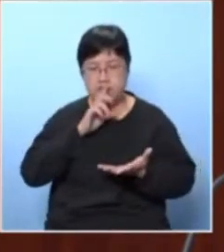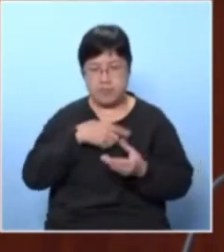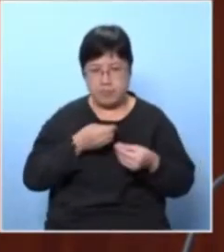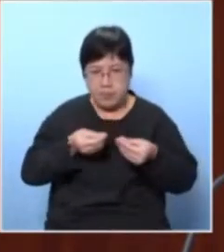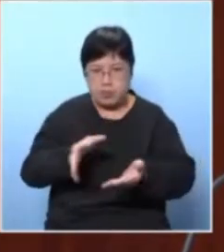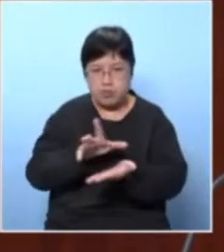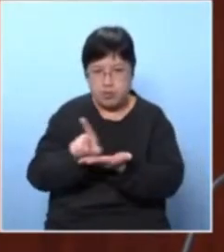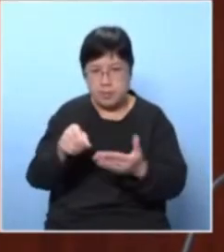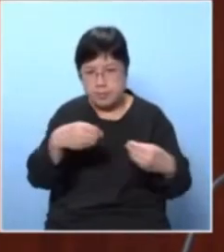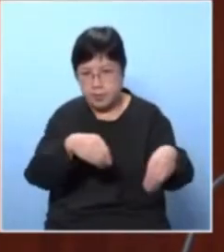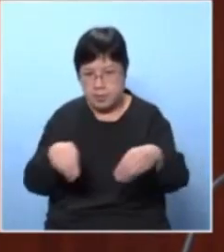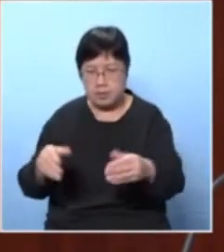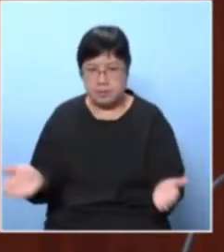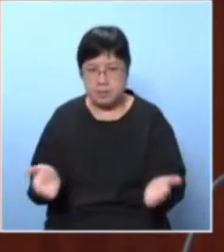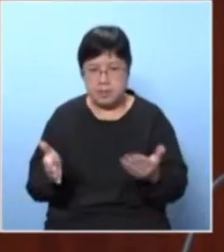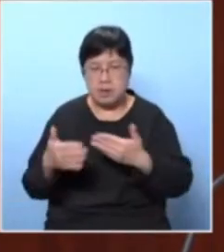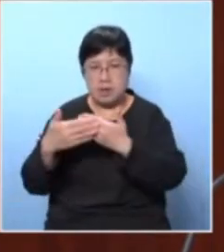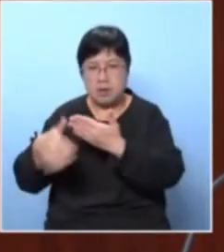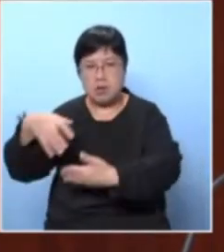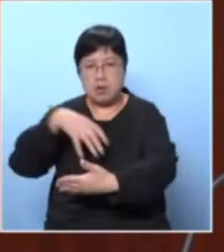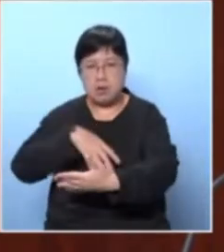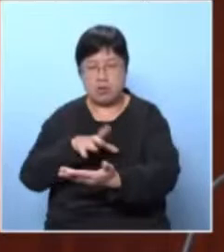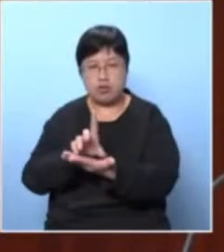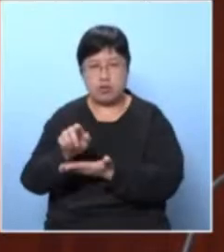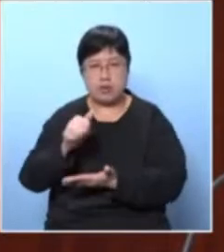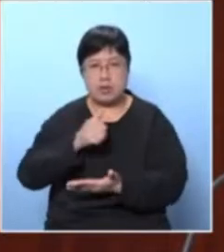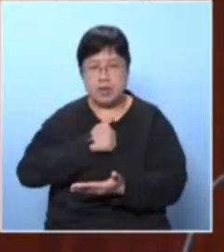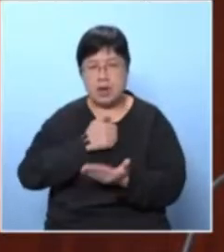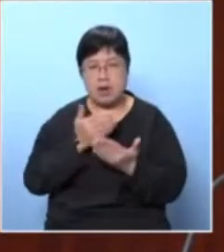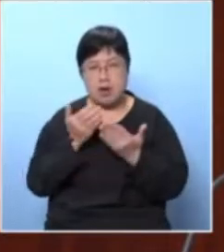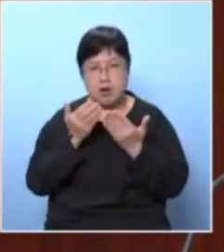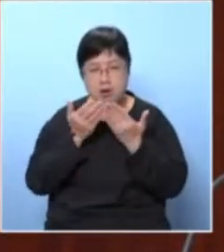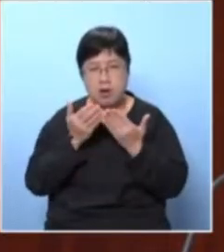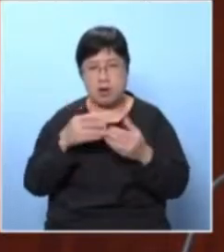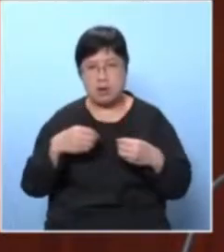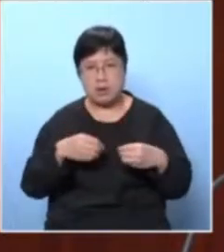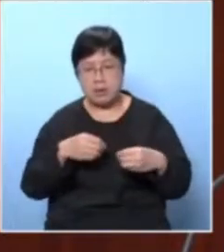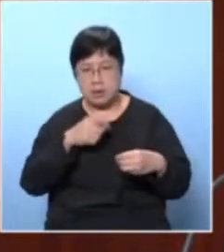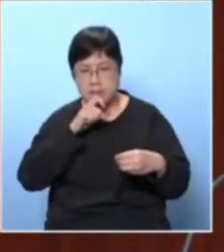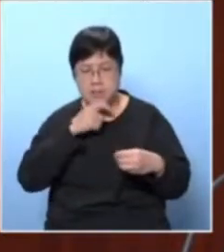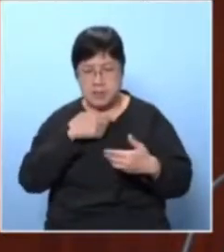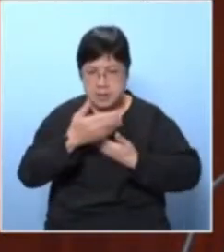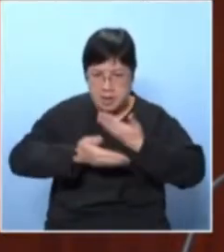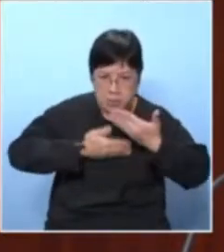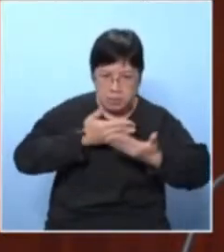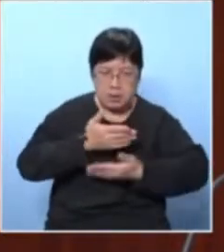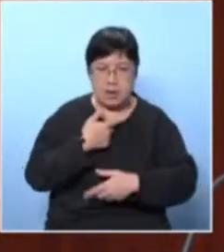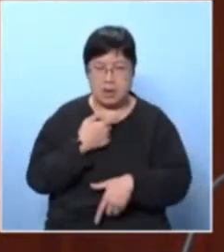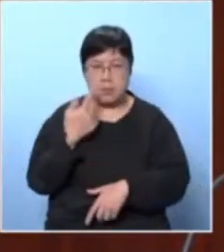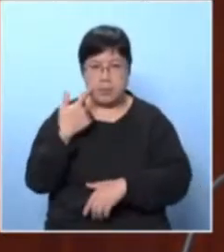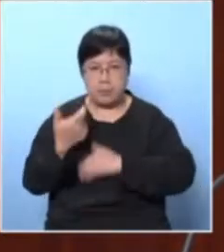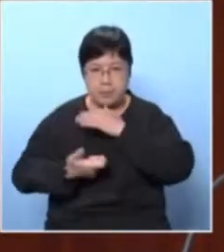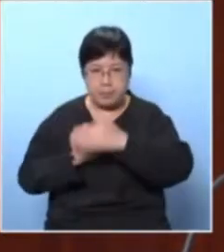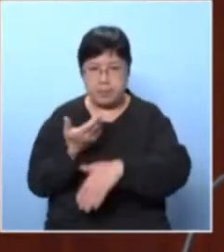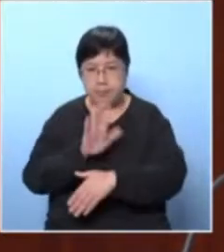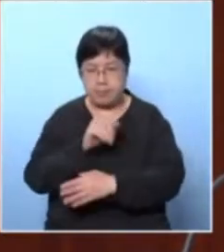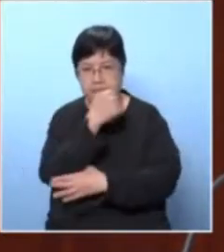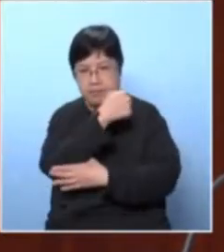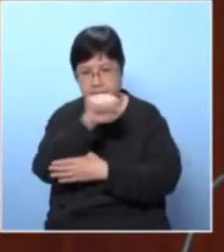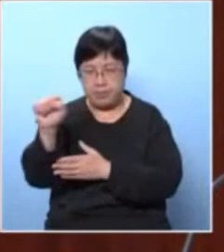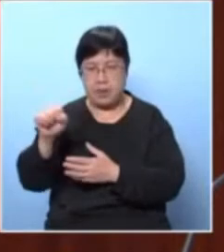will organize professional training for graft fighters worldwide, as well as local, public, and private sectors to promote the exchange